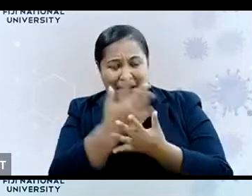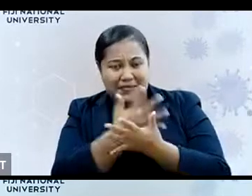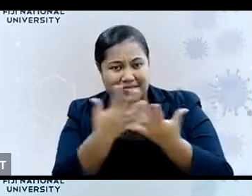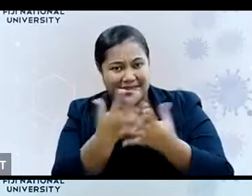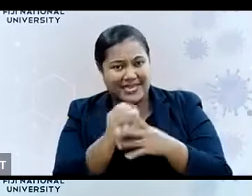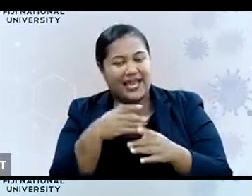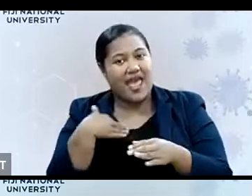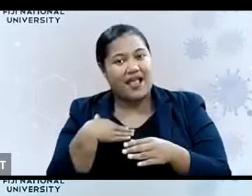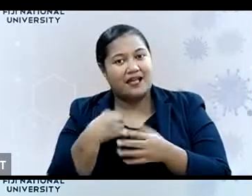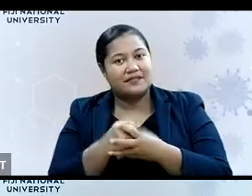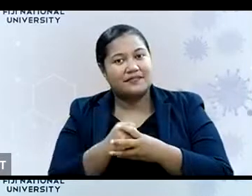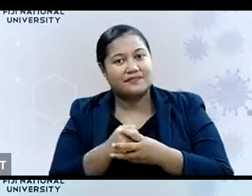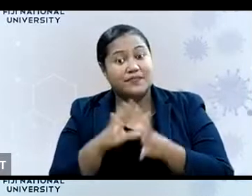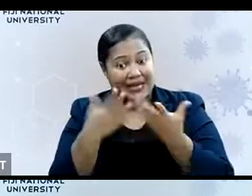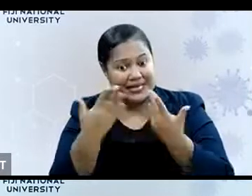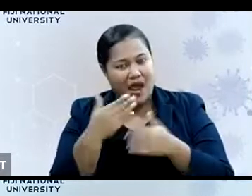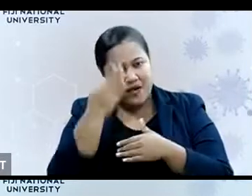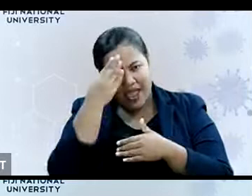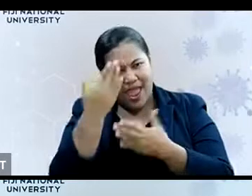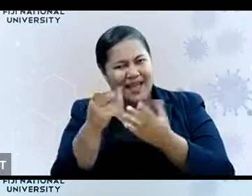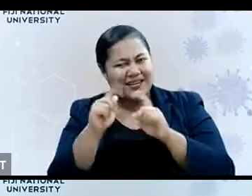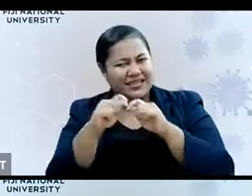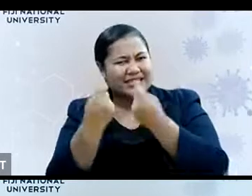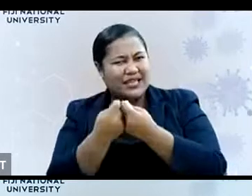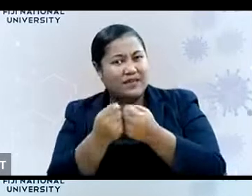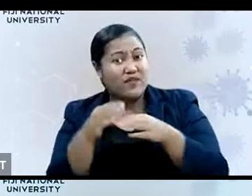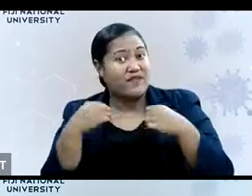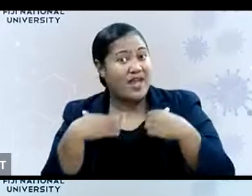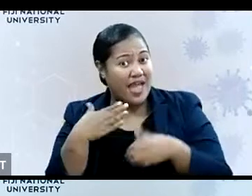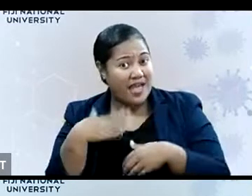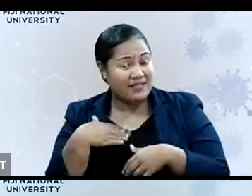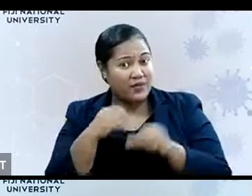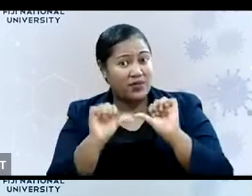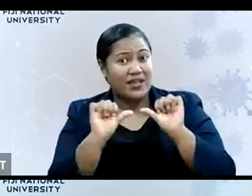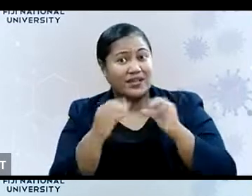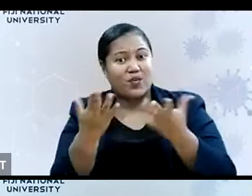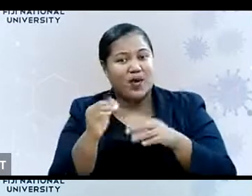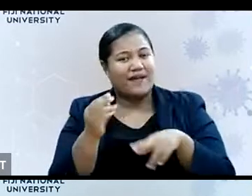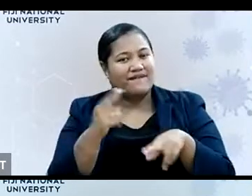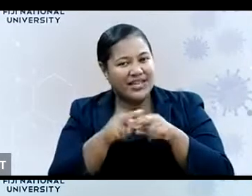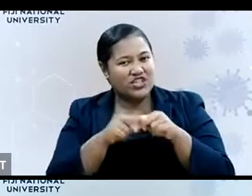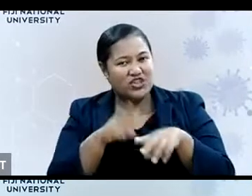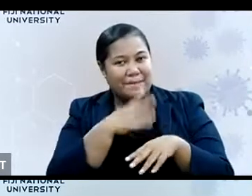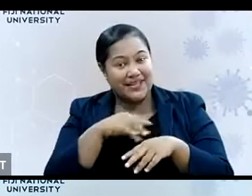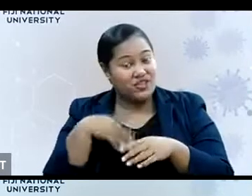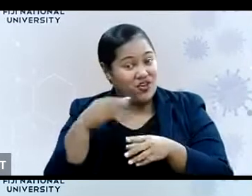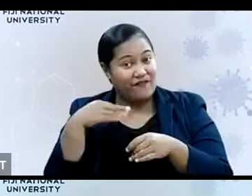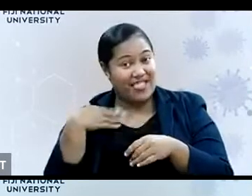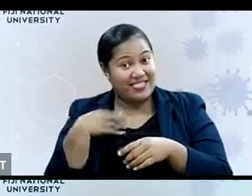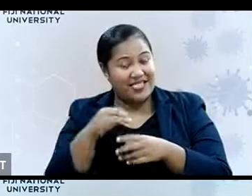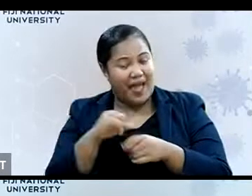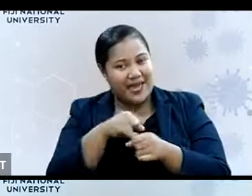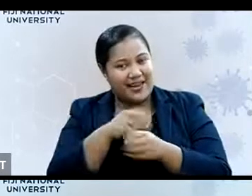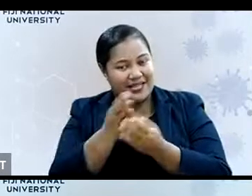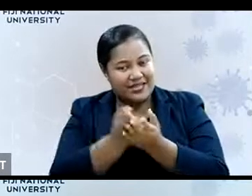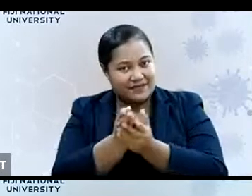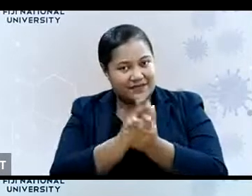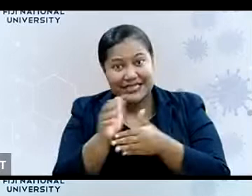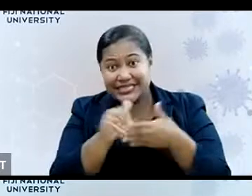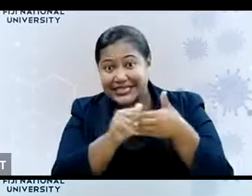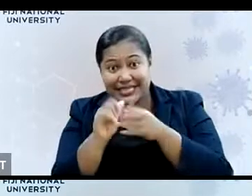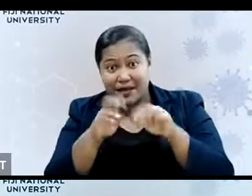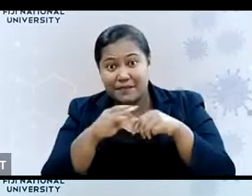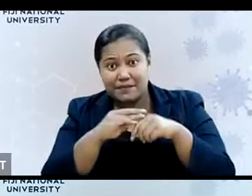She is currently the head of health protection at the Fiji's Ministry of Health and Medical Services. She led the ministry's response